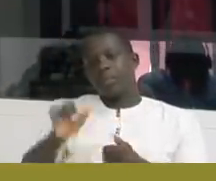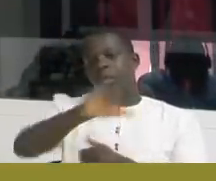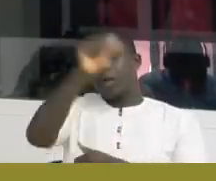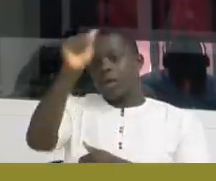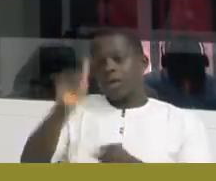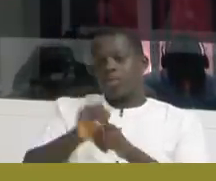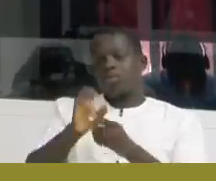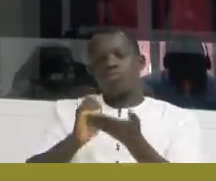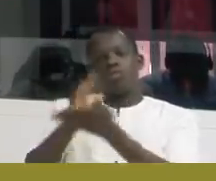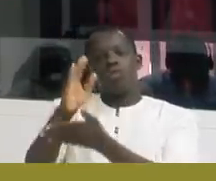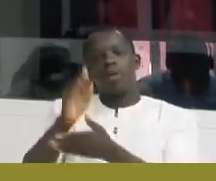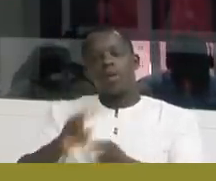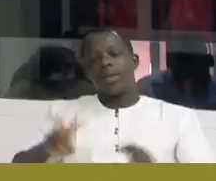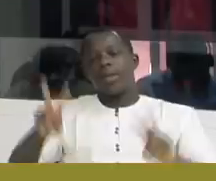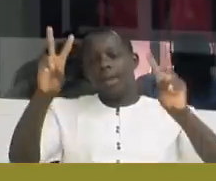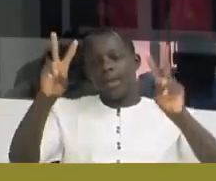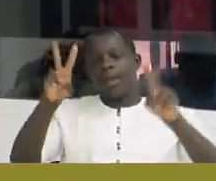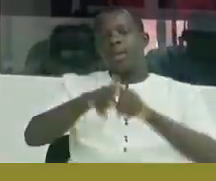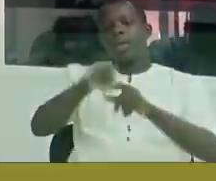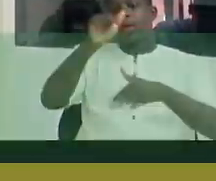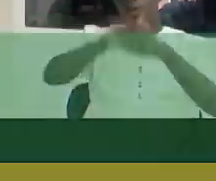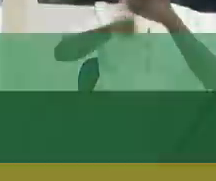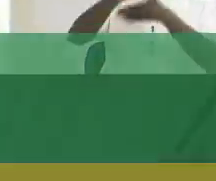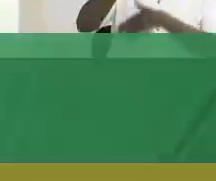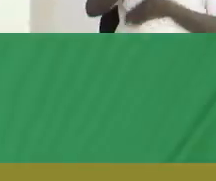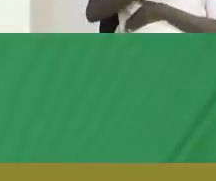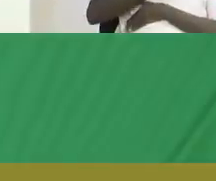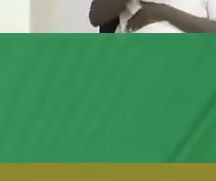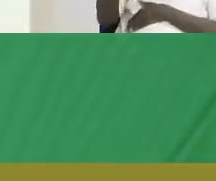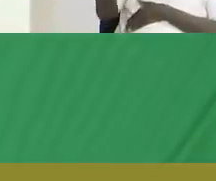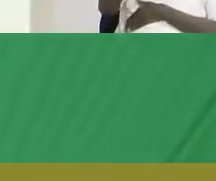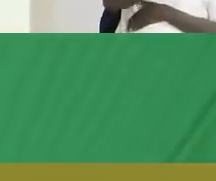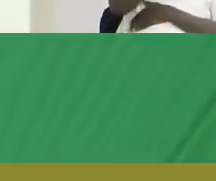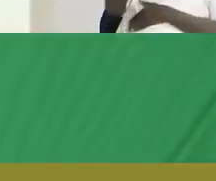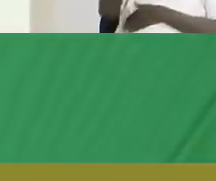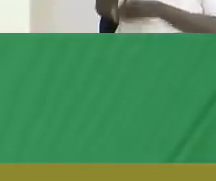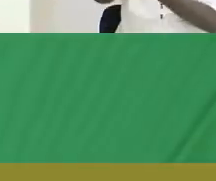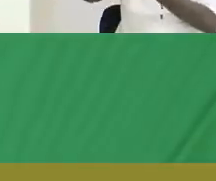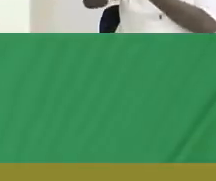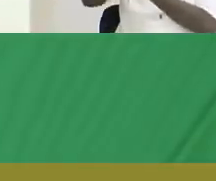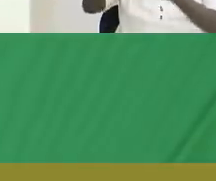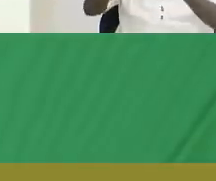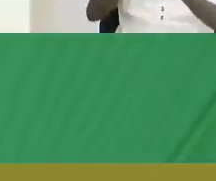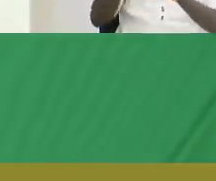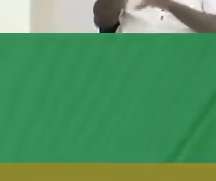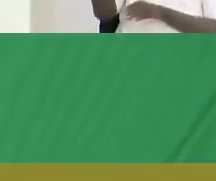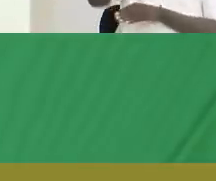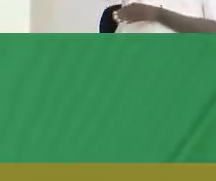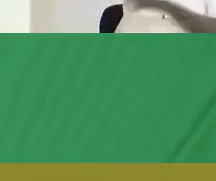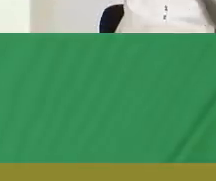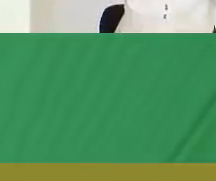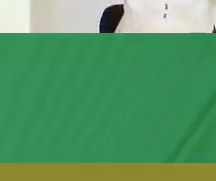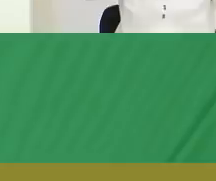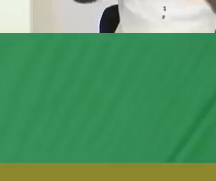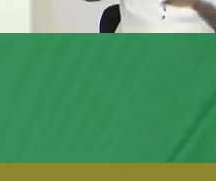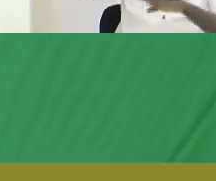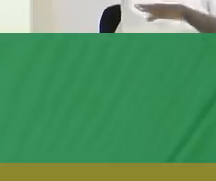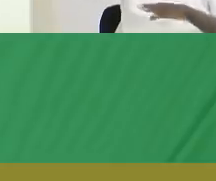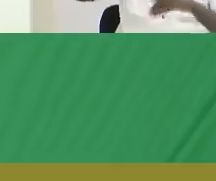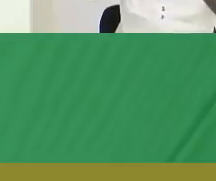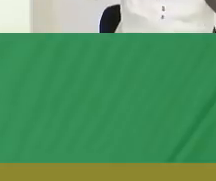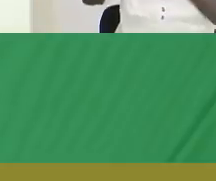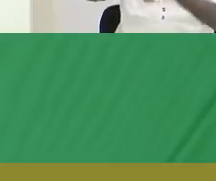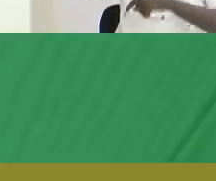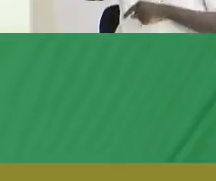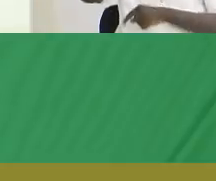was given by Yaya Jame in your presence that any other council member who visited State House after 6 p.m. should